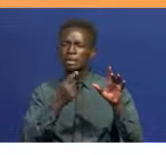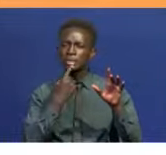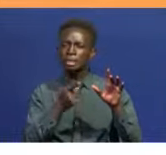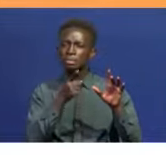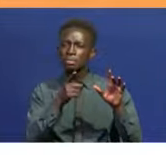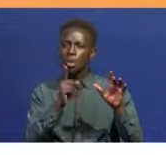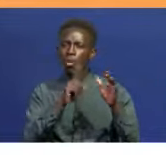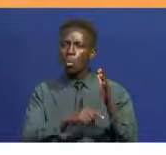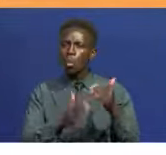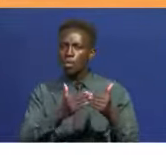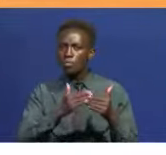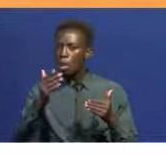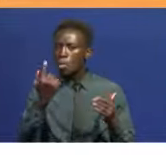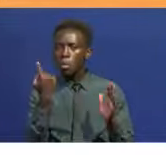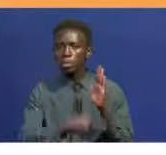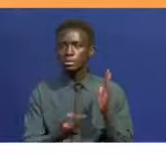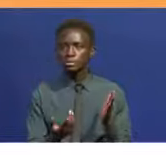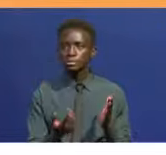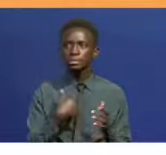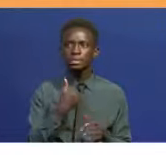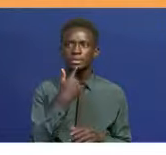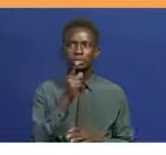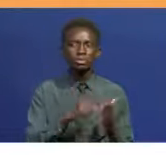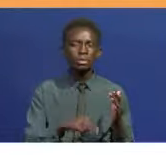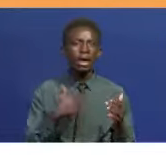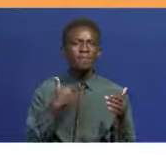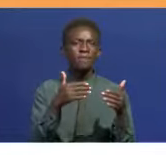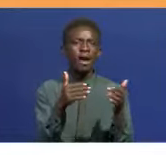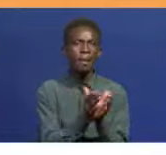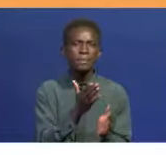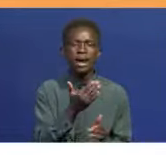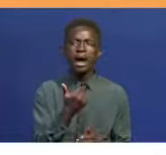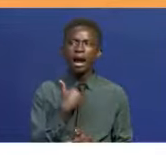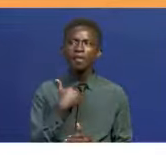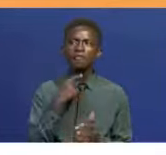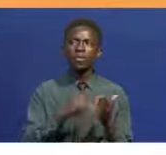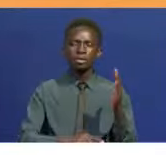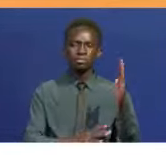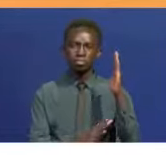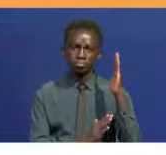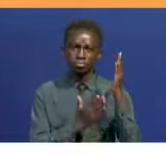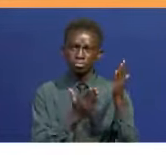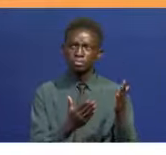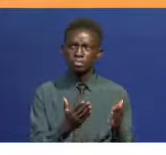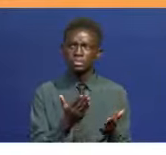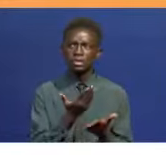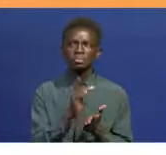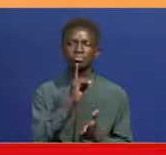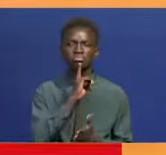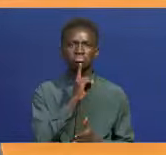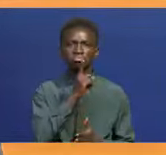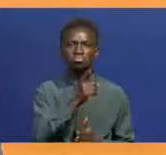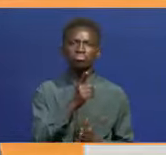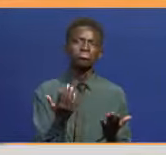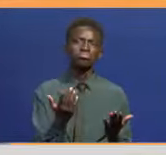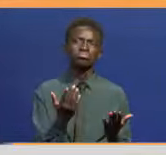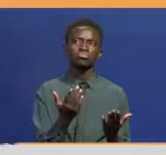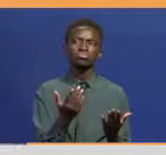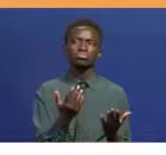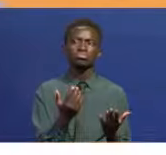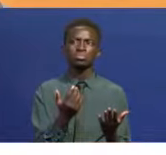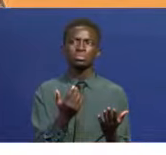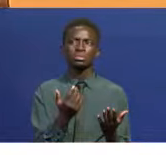forward? And as I've said, there are companies here that have categories of guards. They have called the, they call them premium guards. I come to you